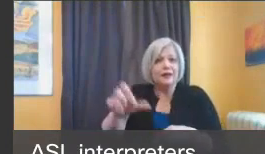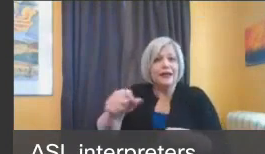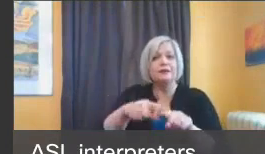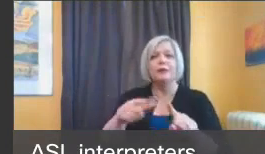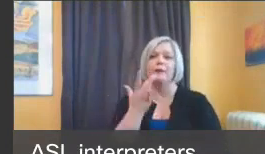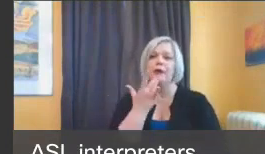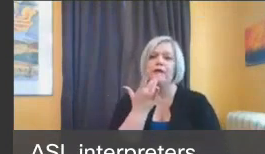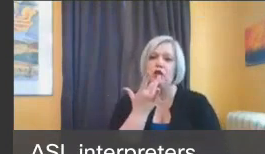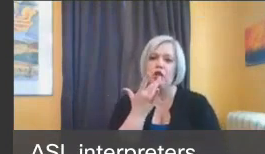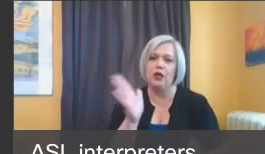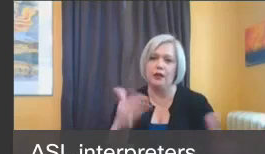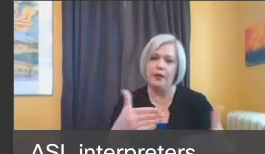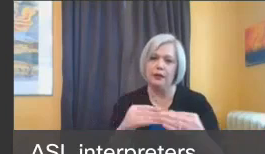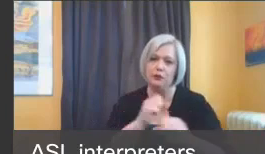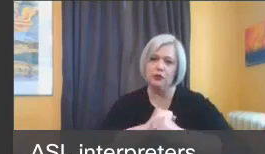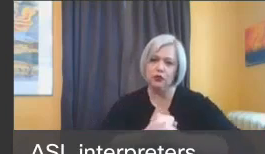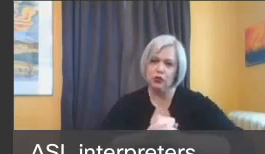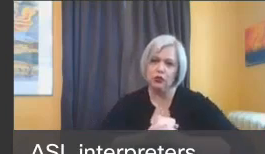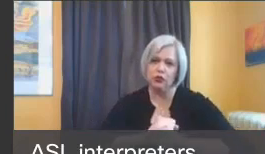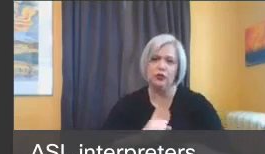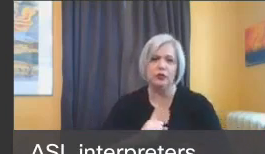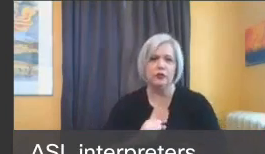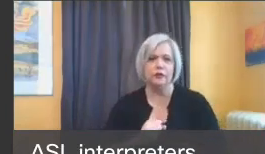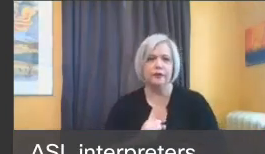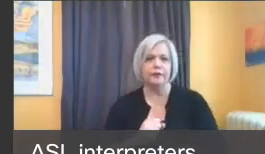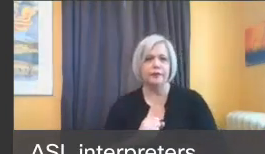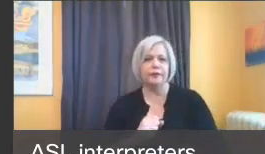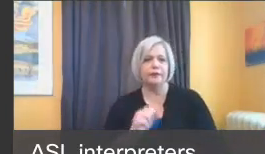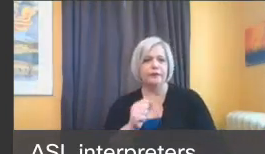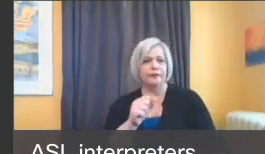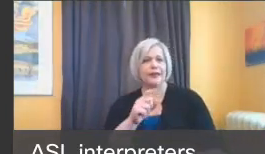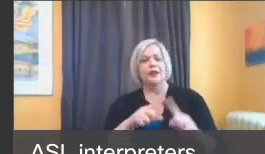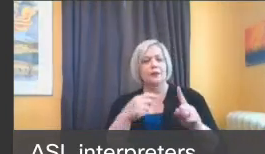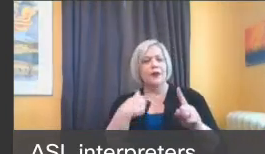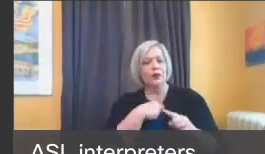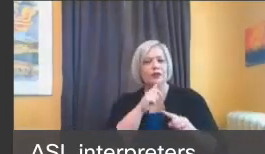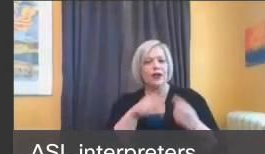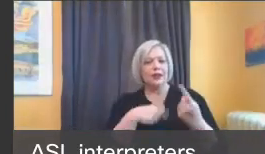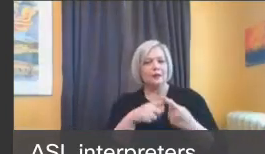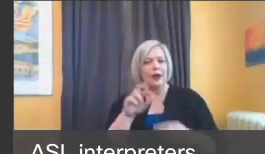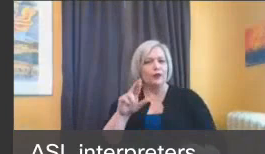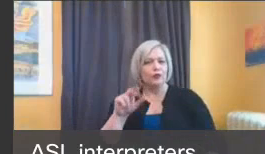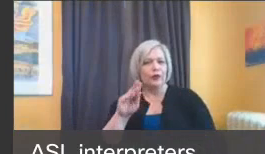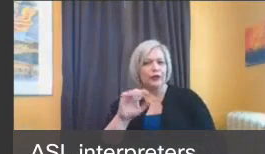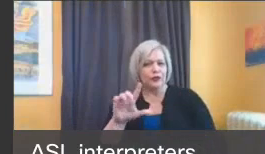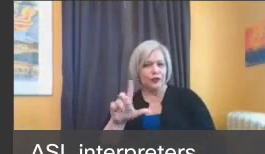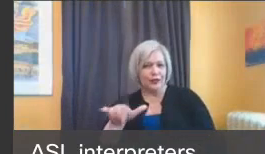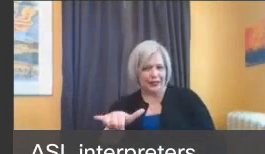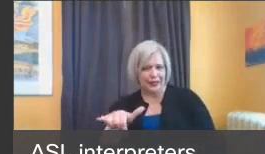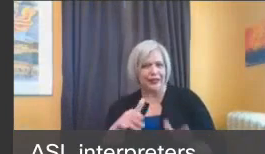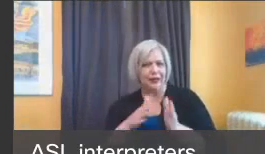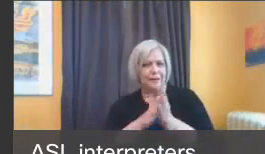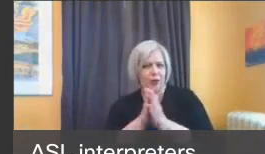drop boxes. Well, we're talking about a racially motivated discriminatory